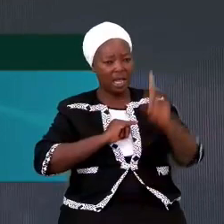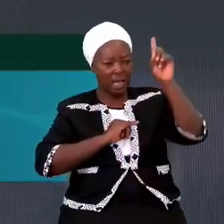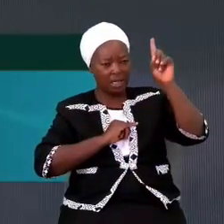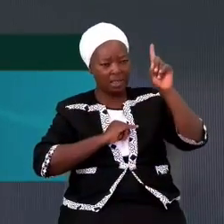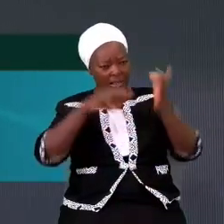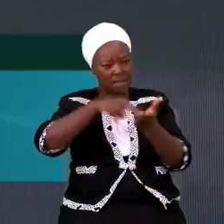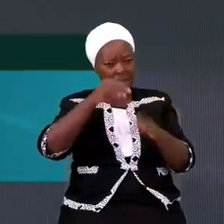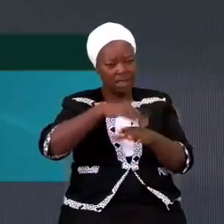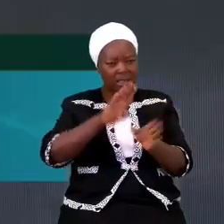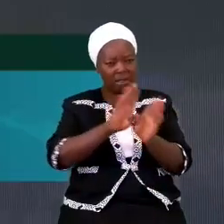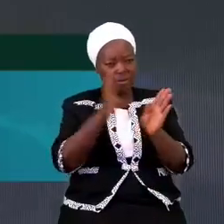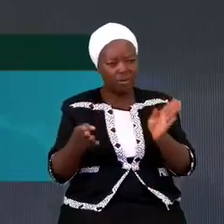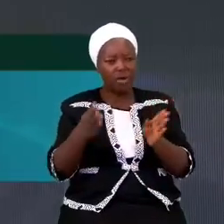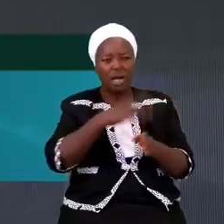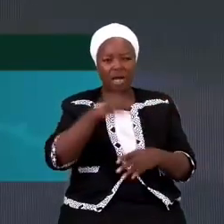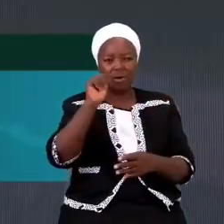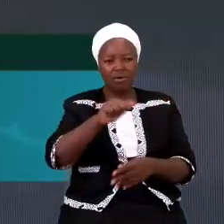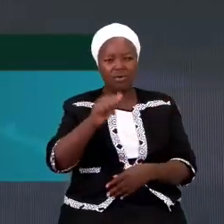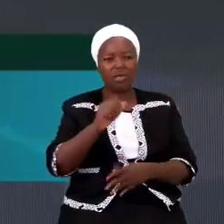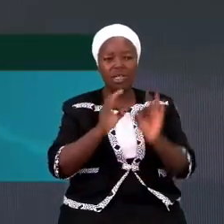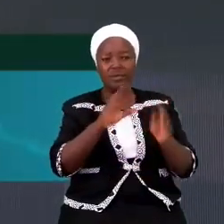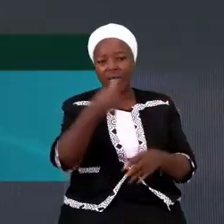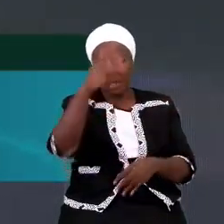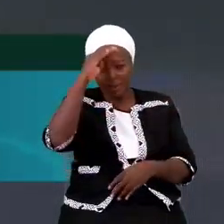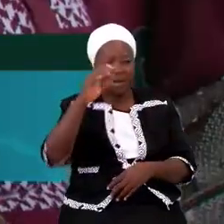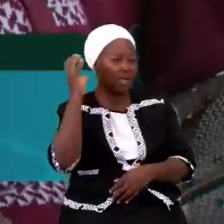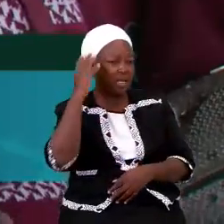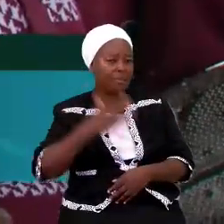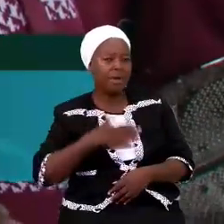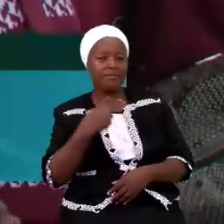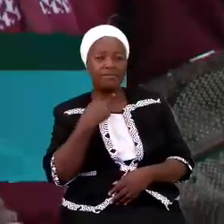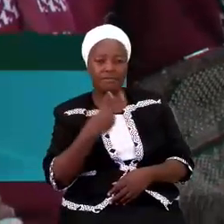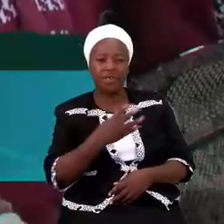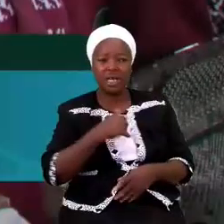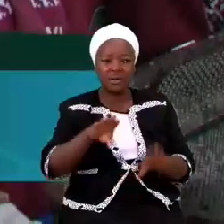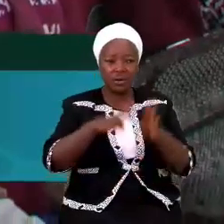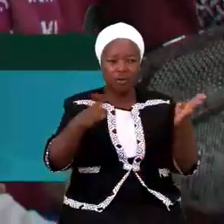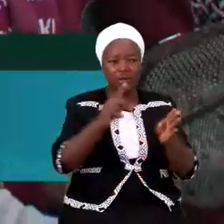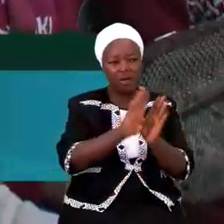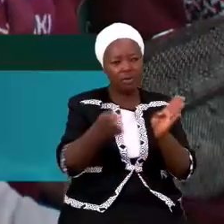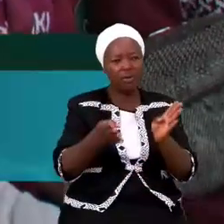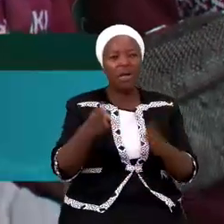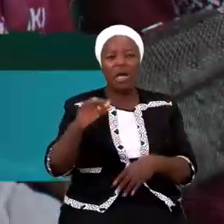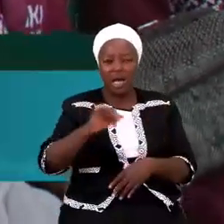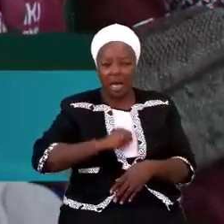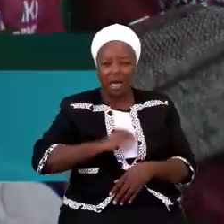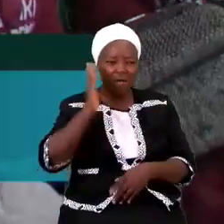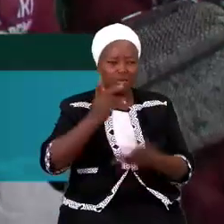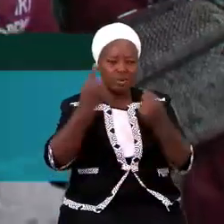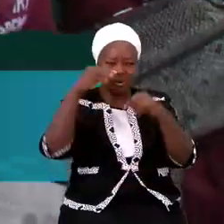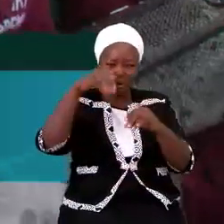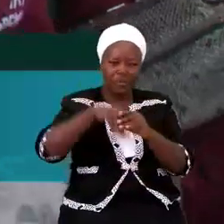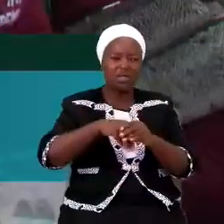the door, I will come in to him and will sup with him, fellowship with